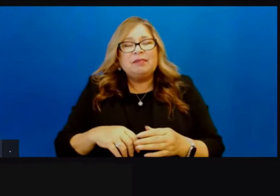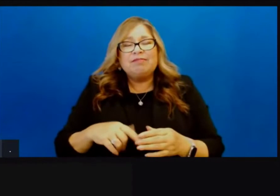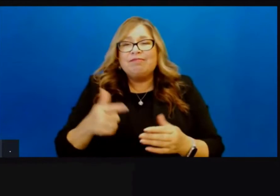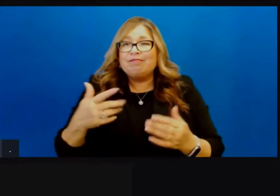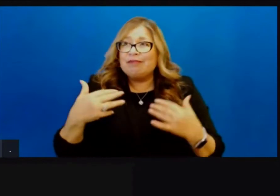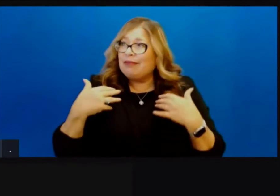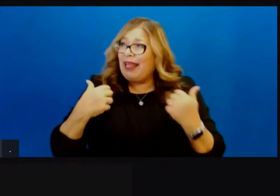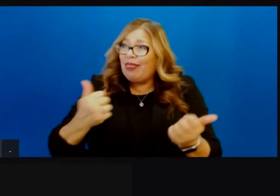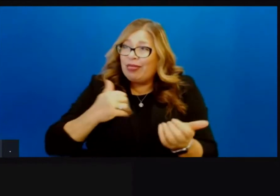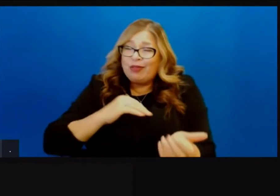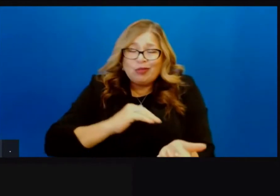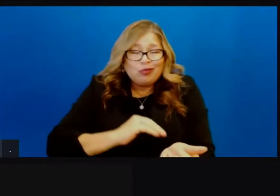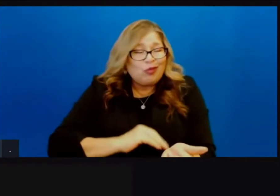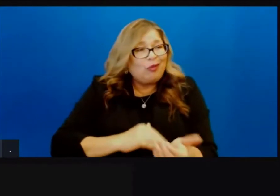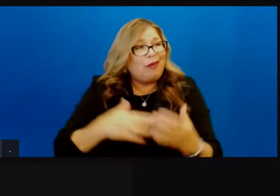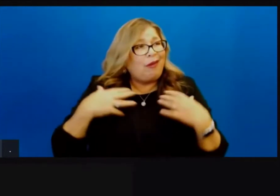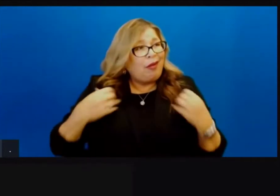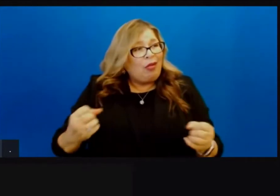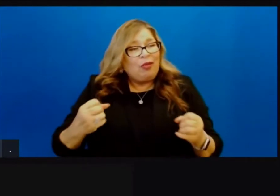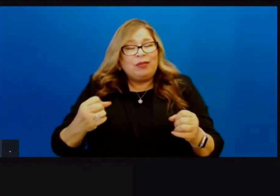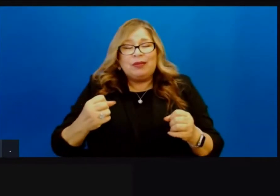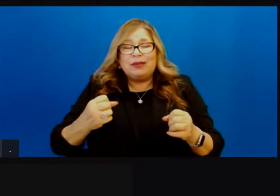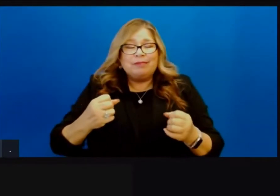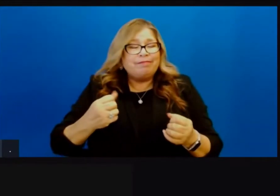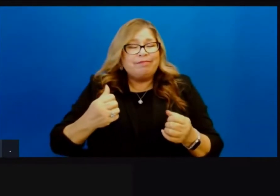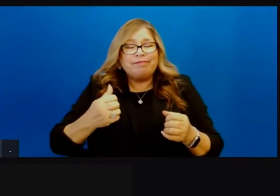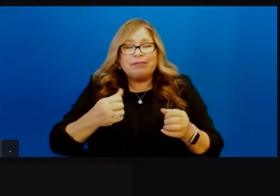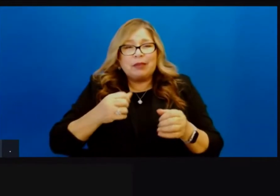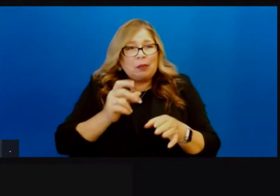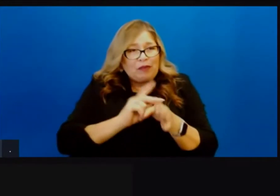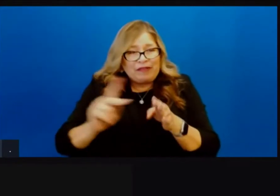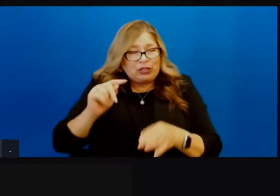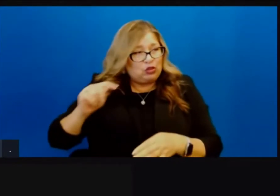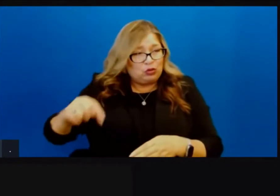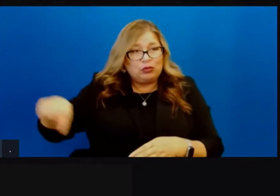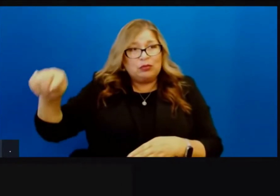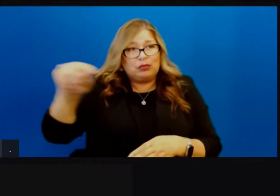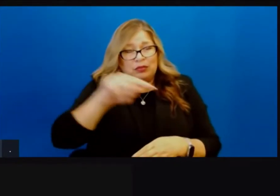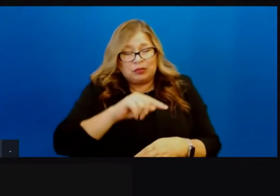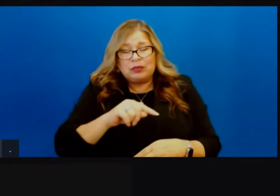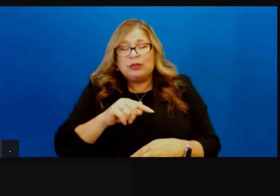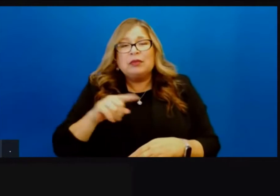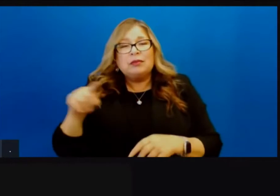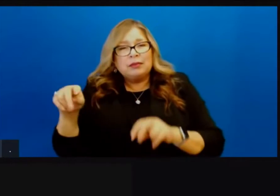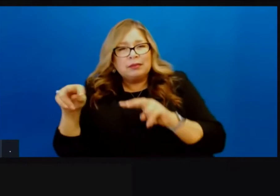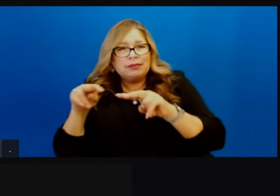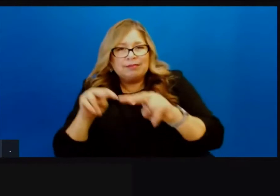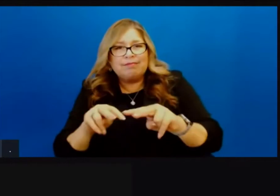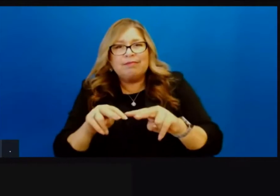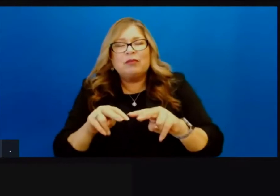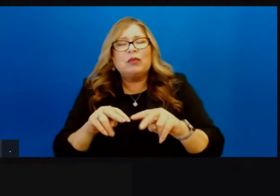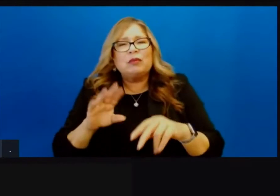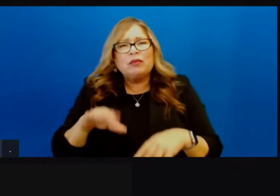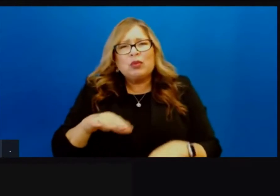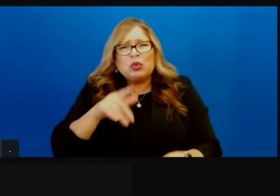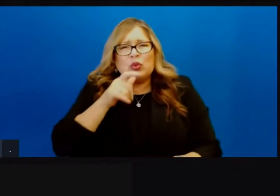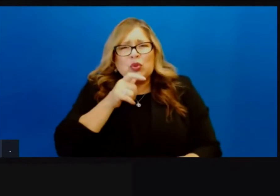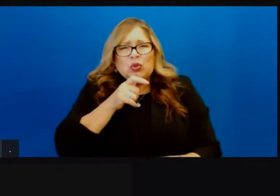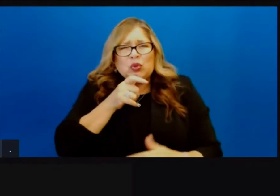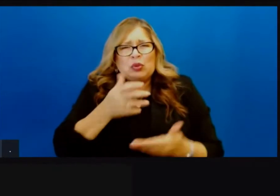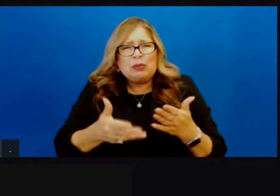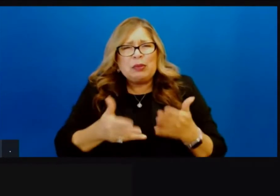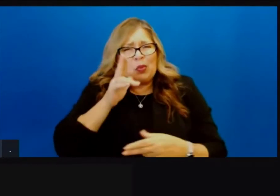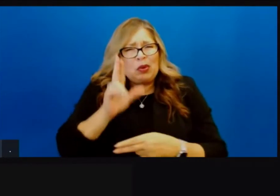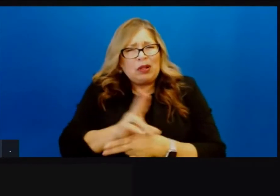professionals, the health community is really leaning into who might consider wearing a mask for